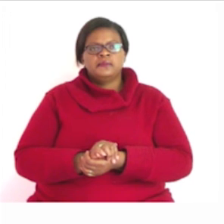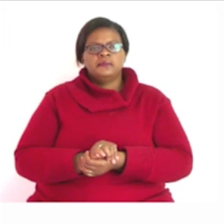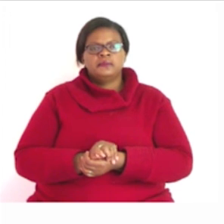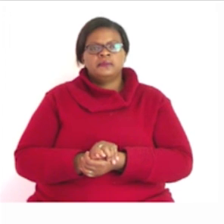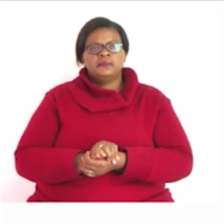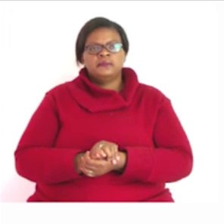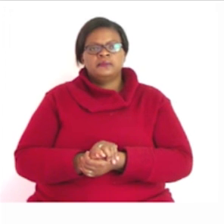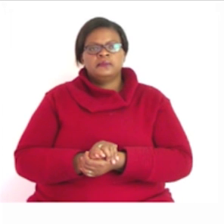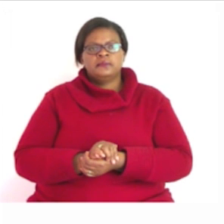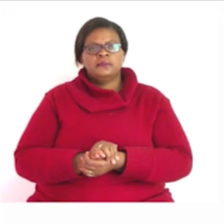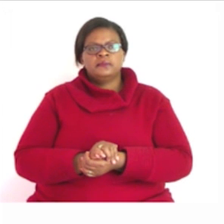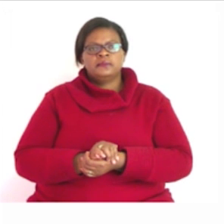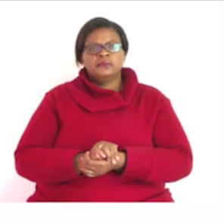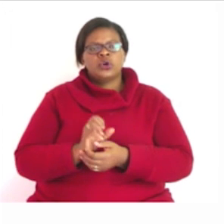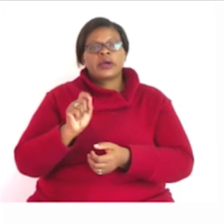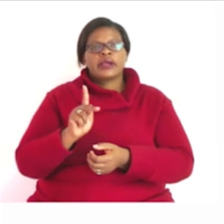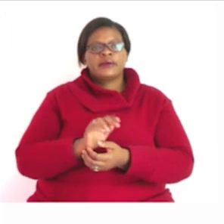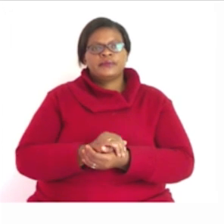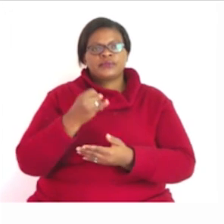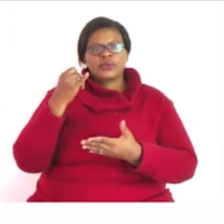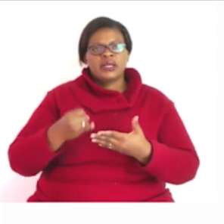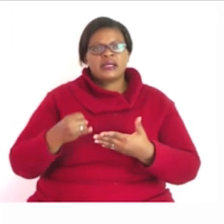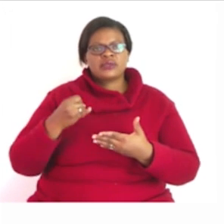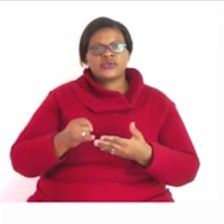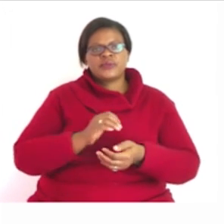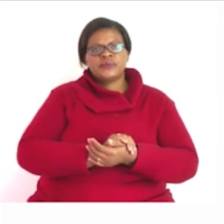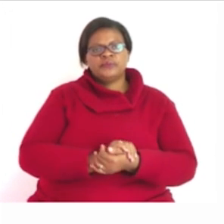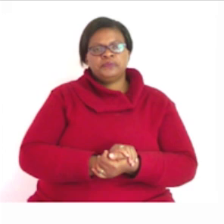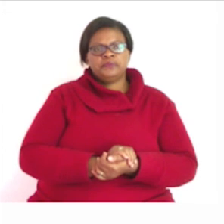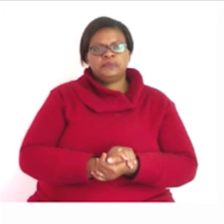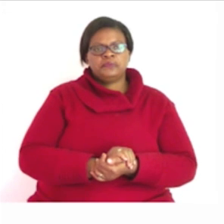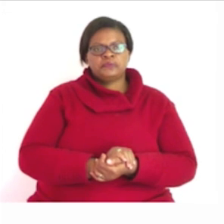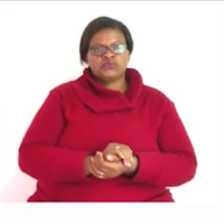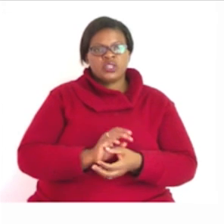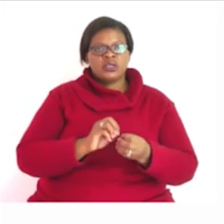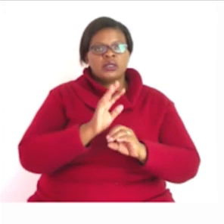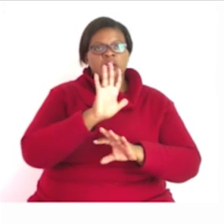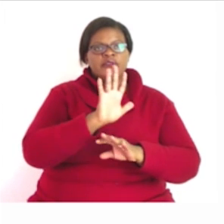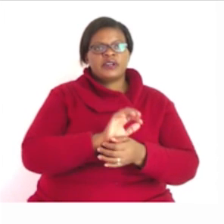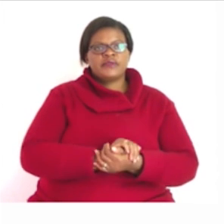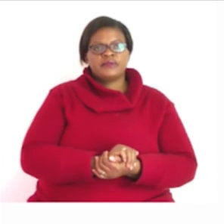95. All right, and lastly, number 5.